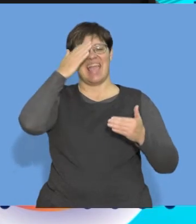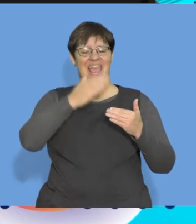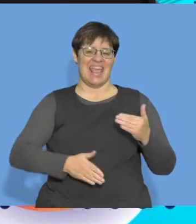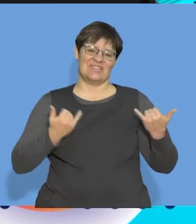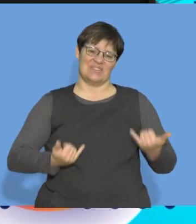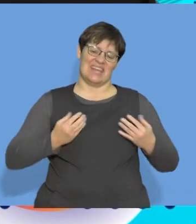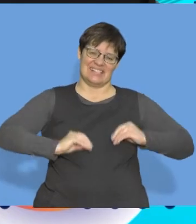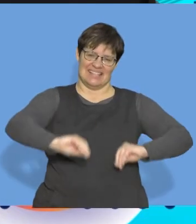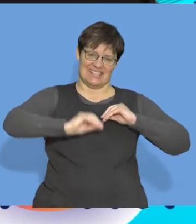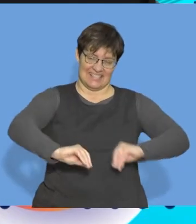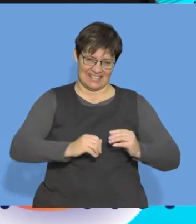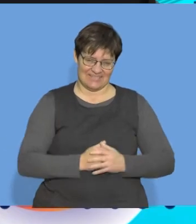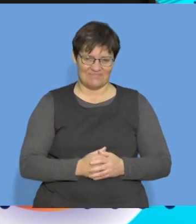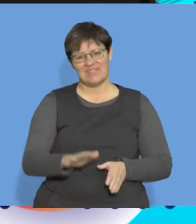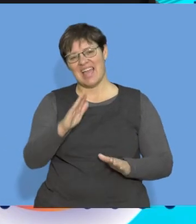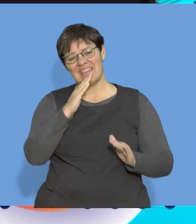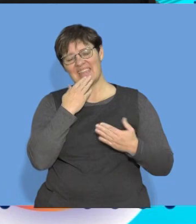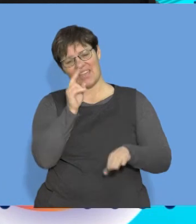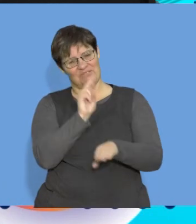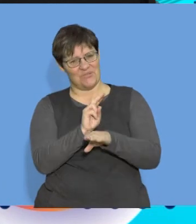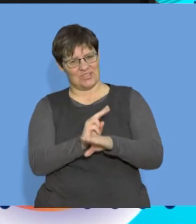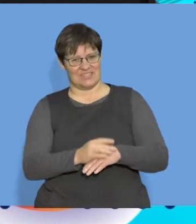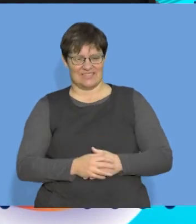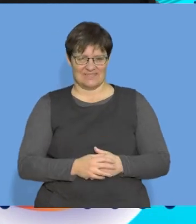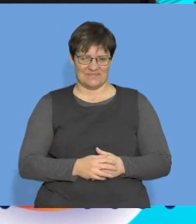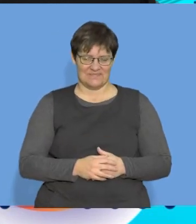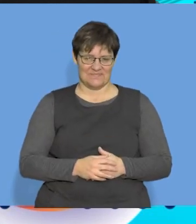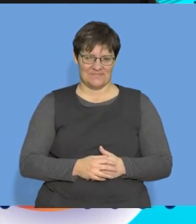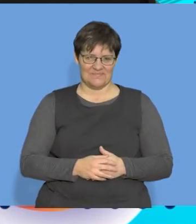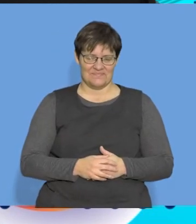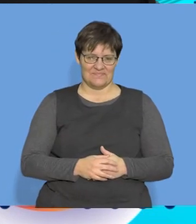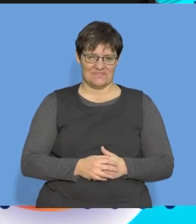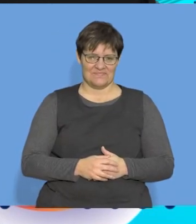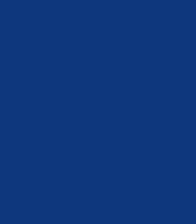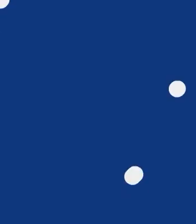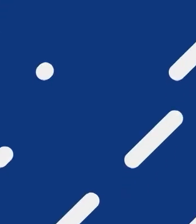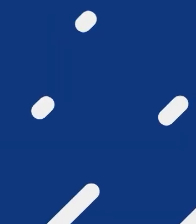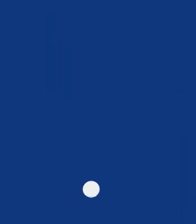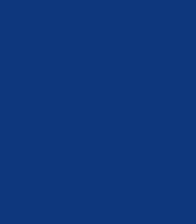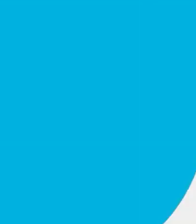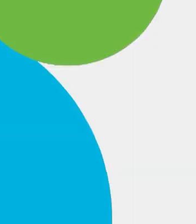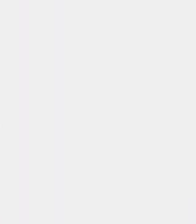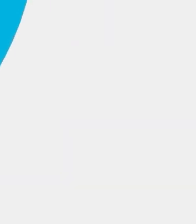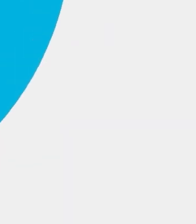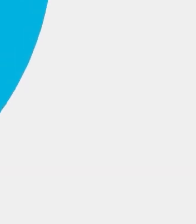us to the end of our lesson. Thank you very much, guys.